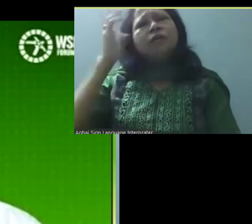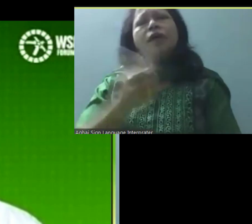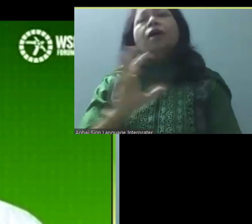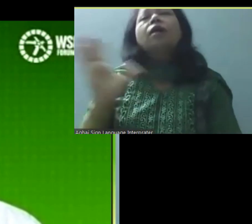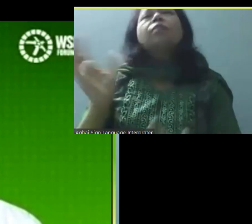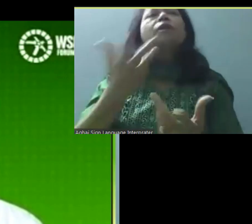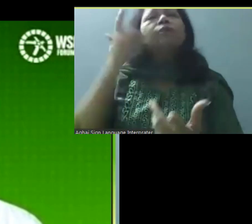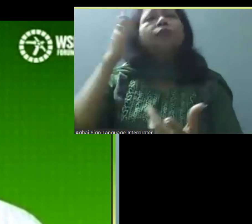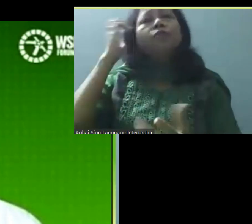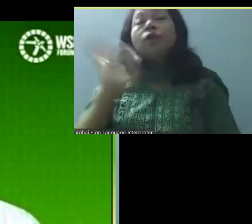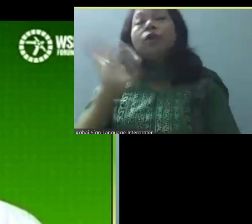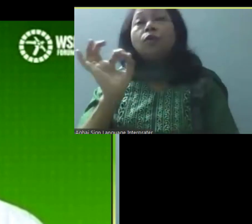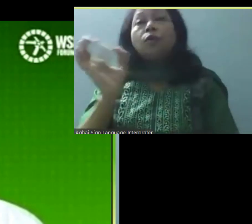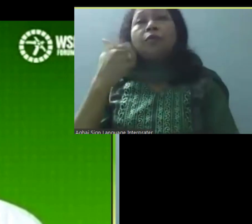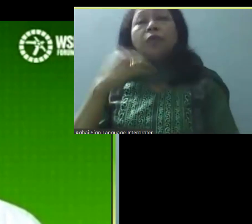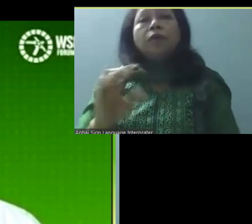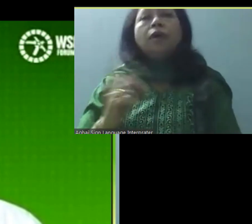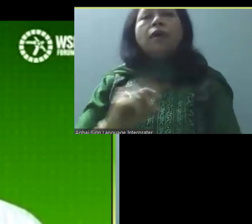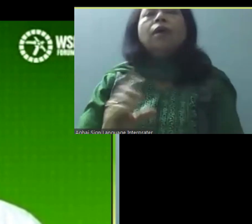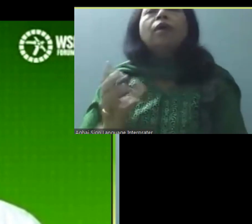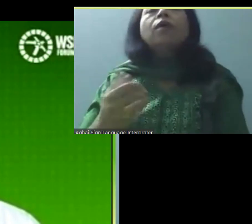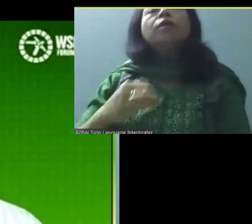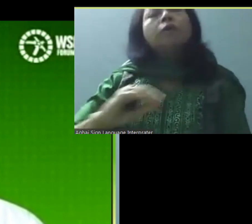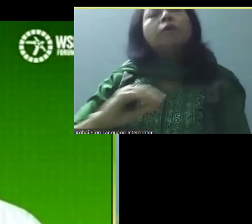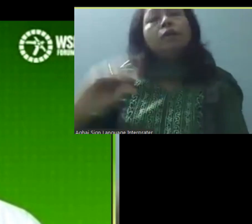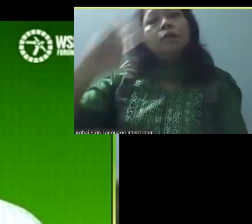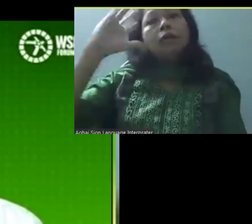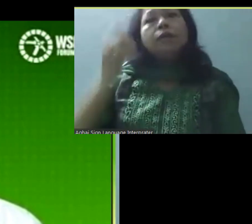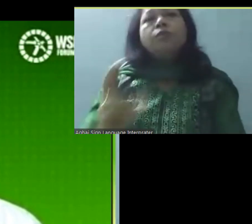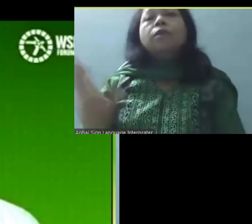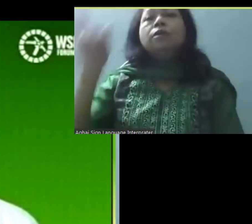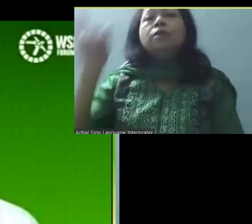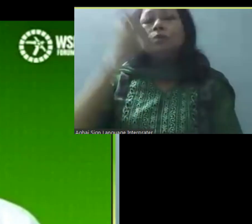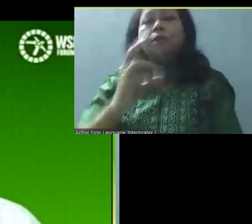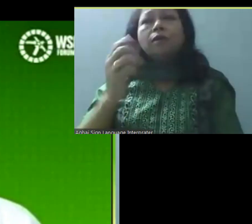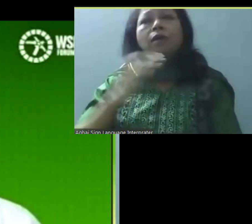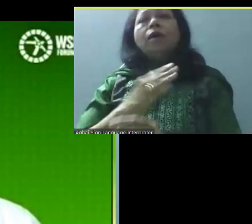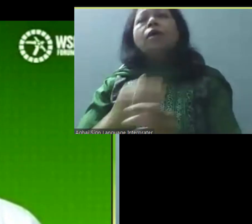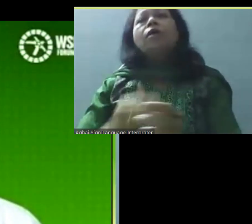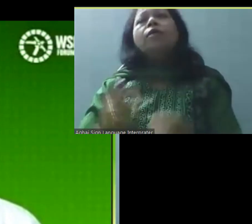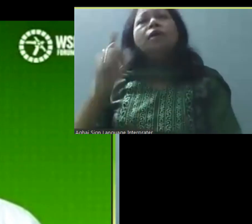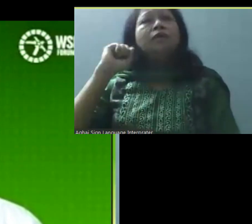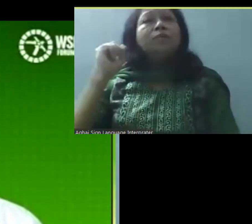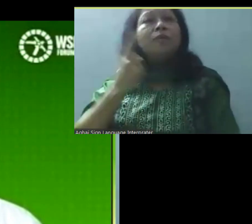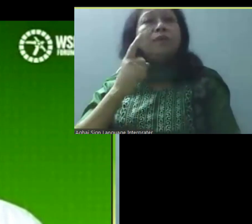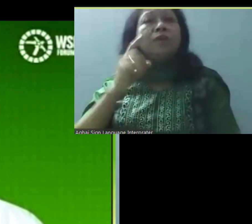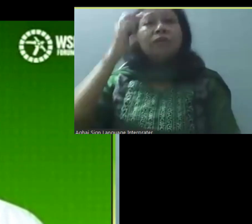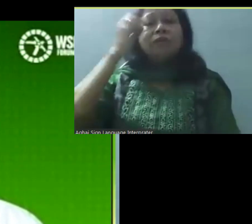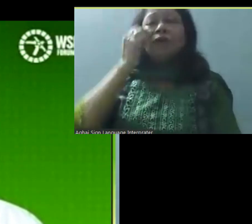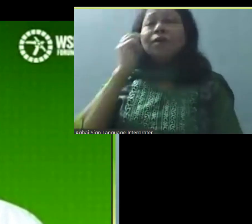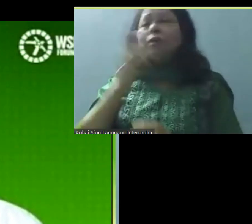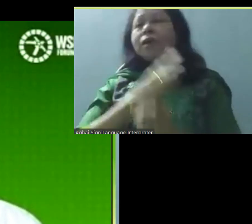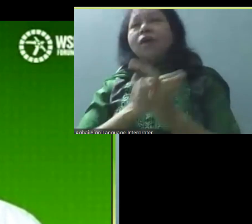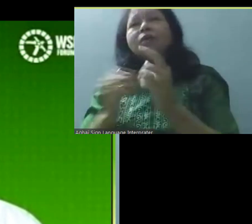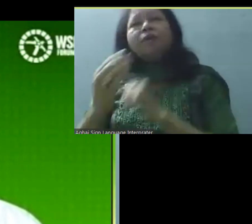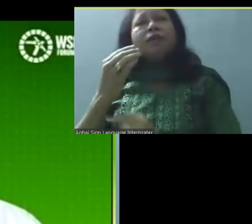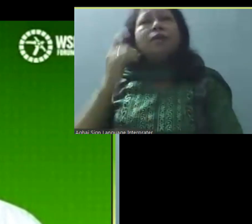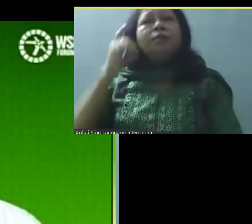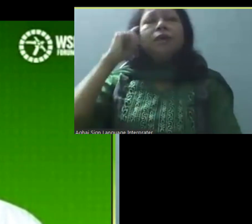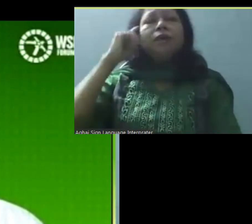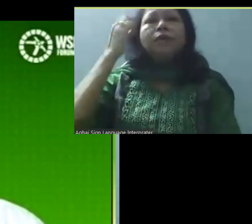are inequalities, digital tech can increase them. The second is people with disabilities have suffered disproportionately